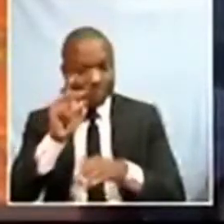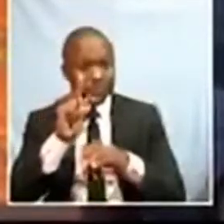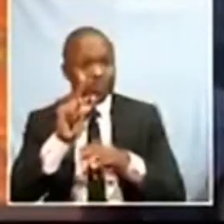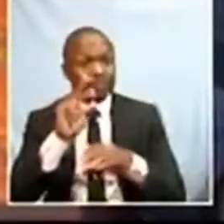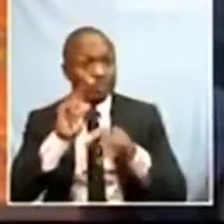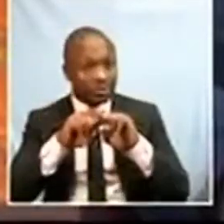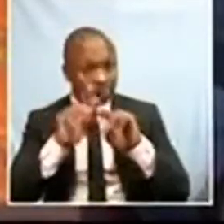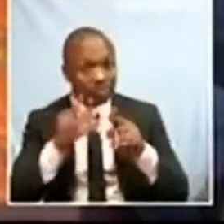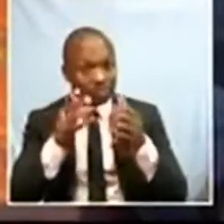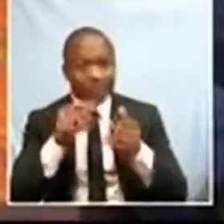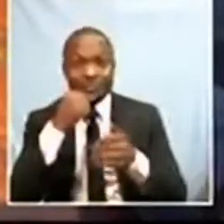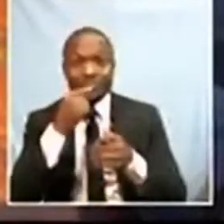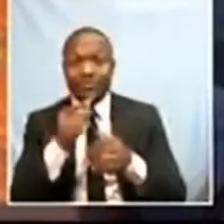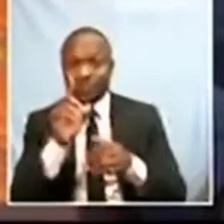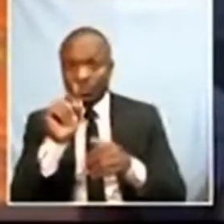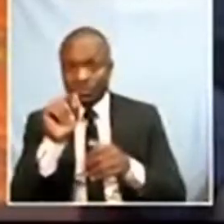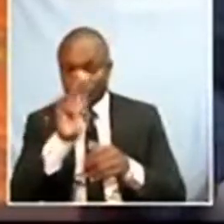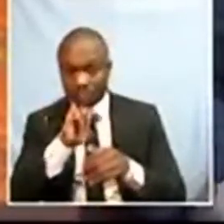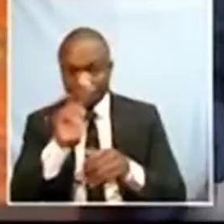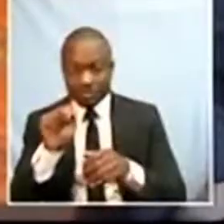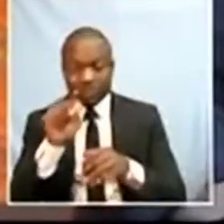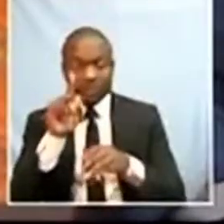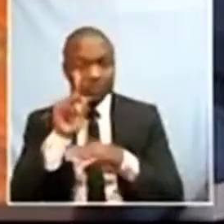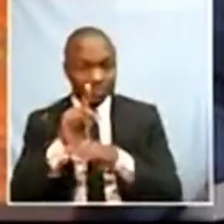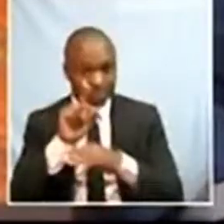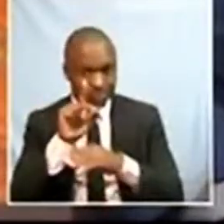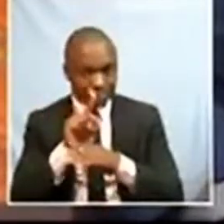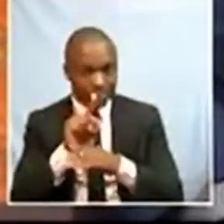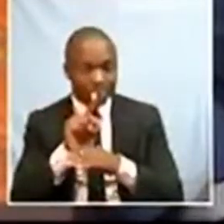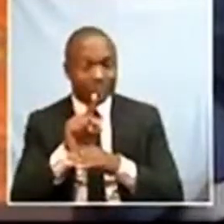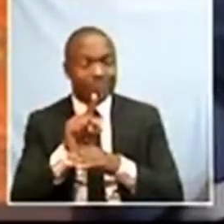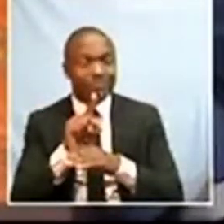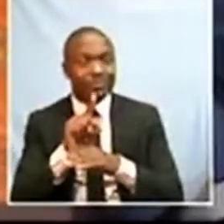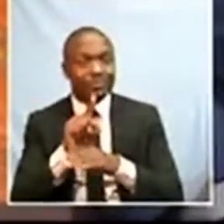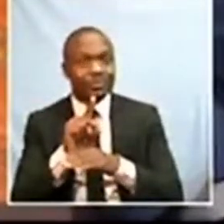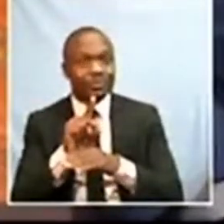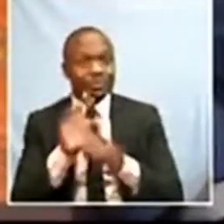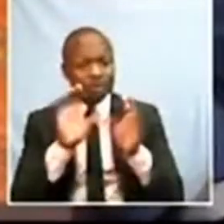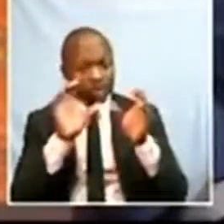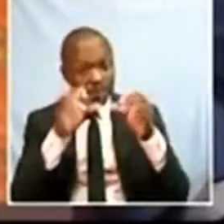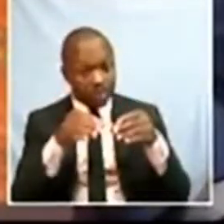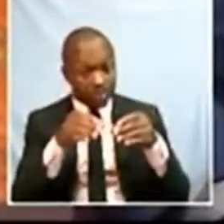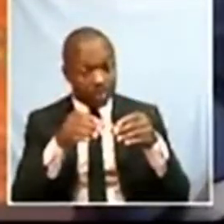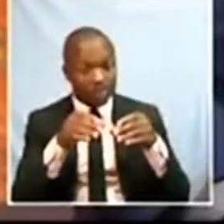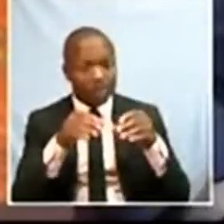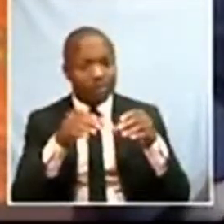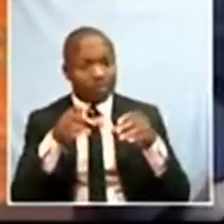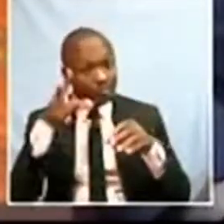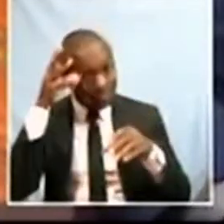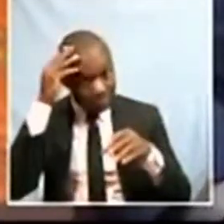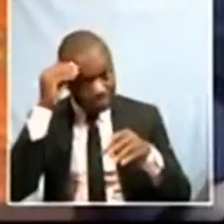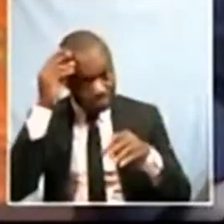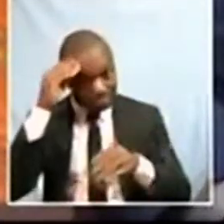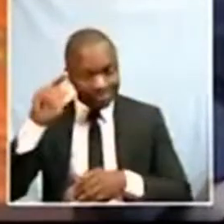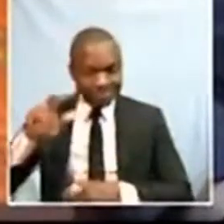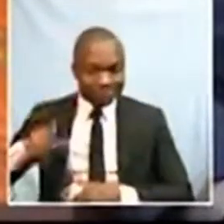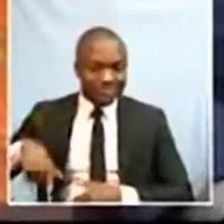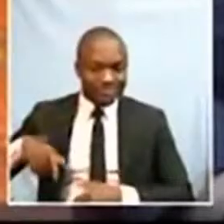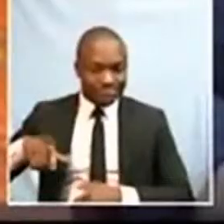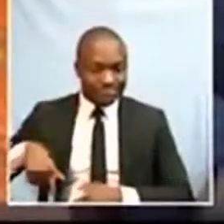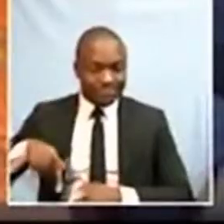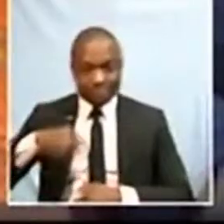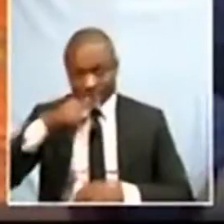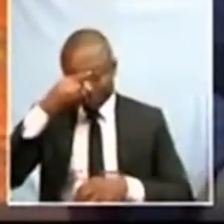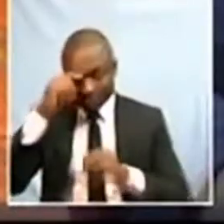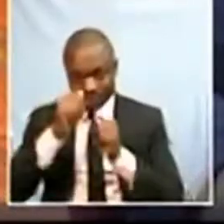would like to mention that the 2022 projects that the council experienced delays, Chair, were